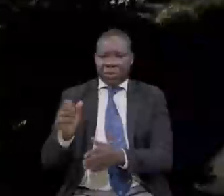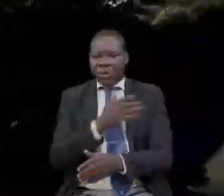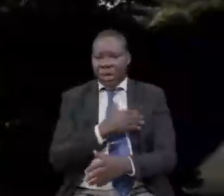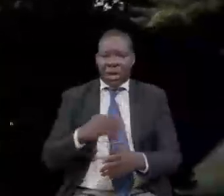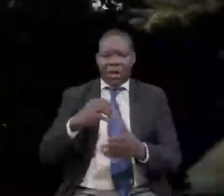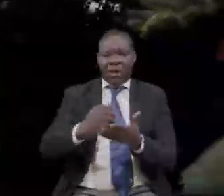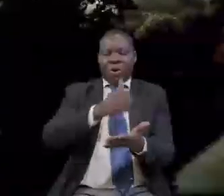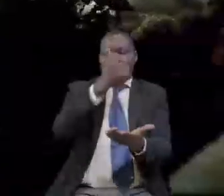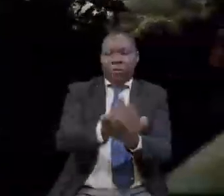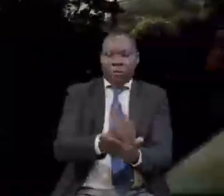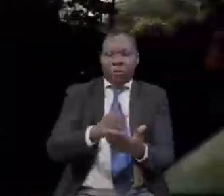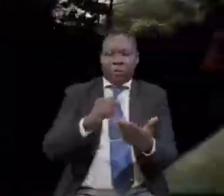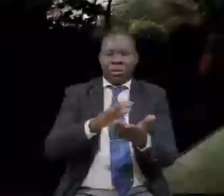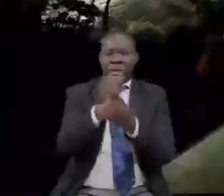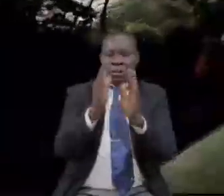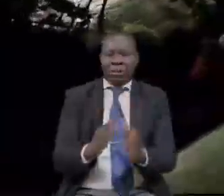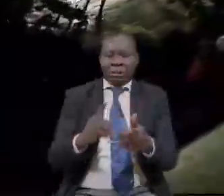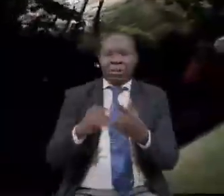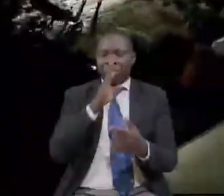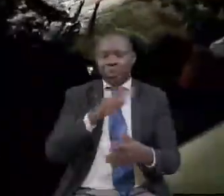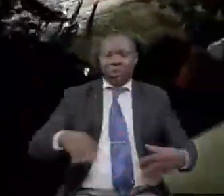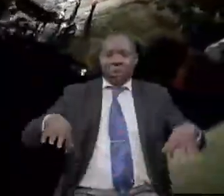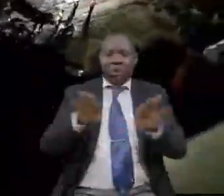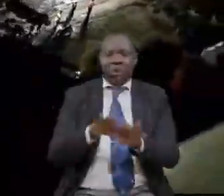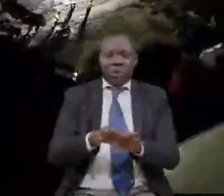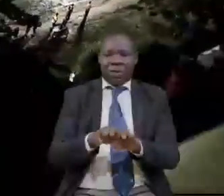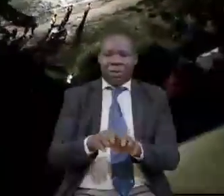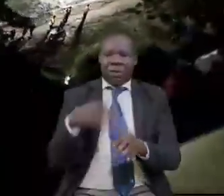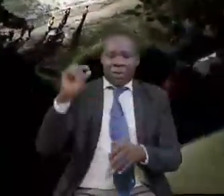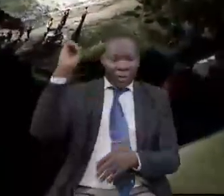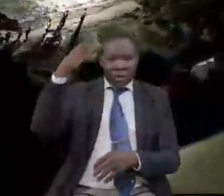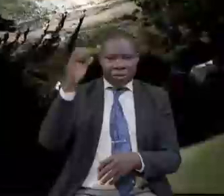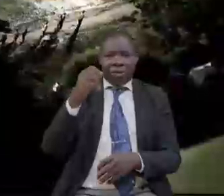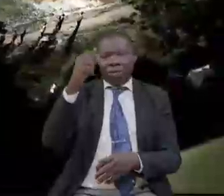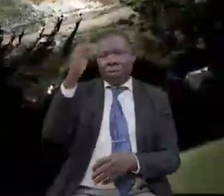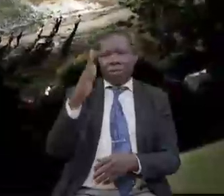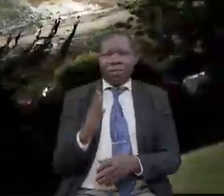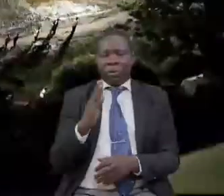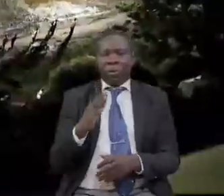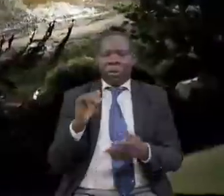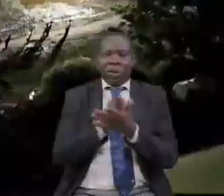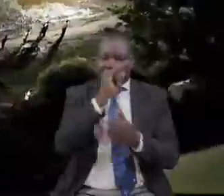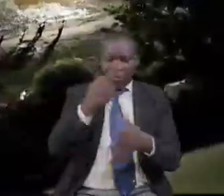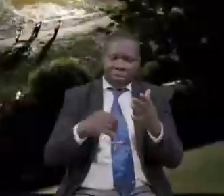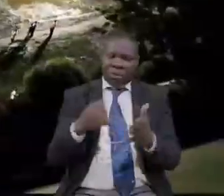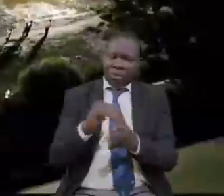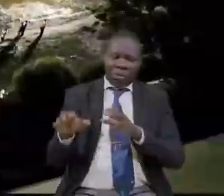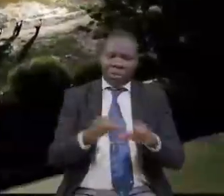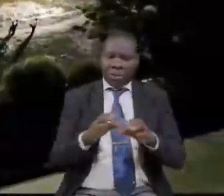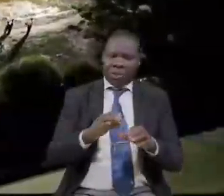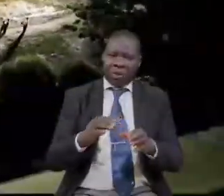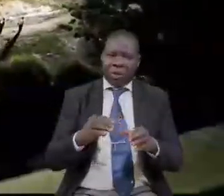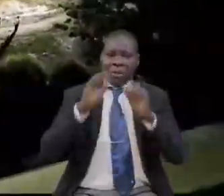be worthy. The grace of God, that's what it does. Marvelous,